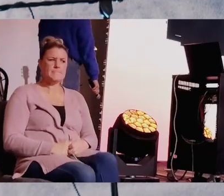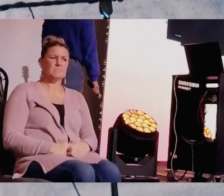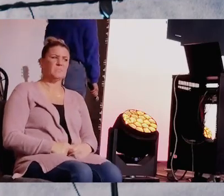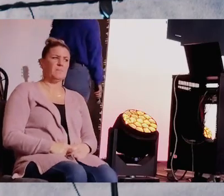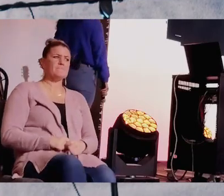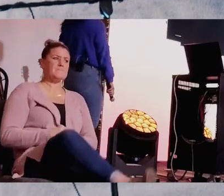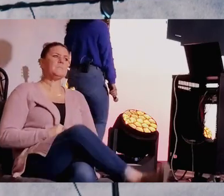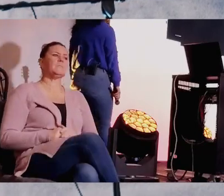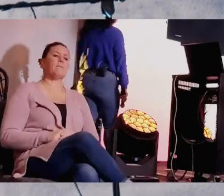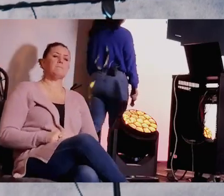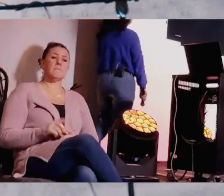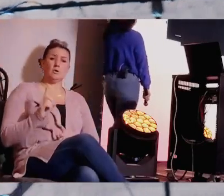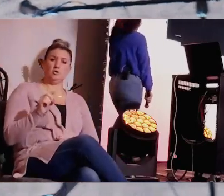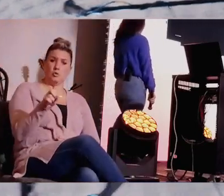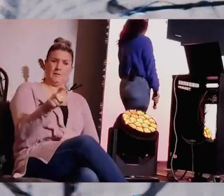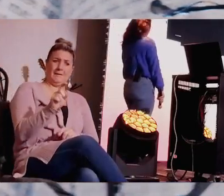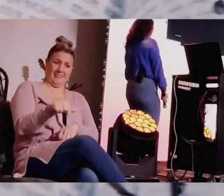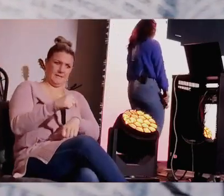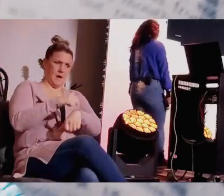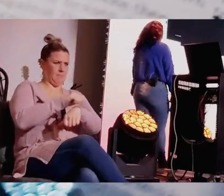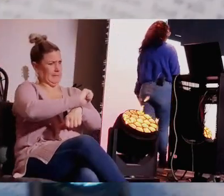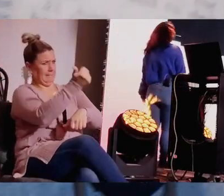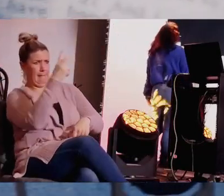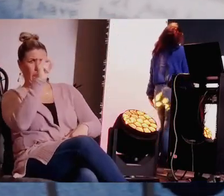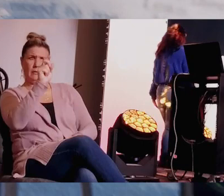Do you need this 10:30 time slot